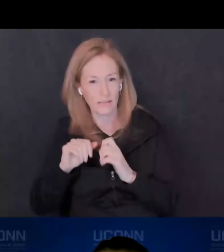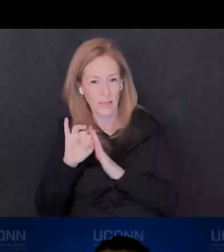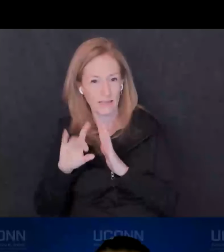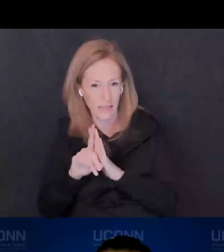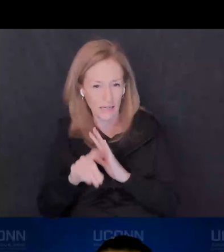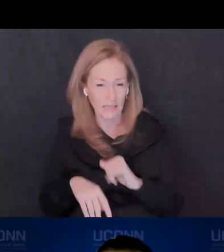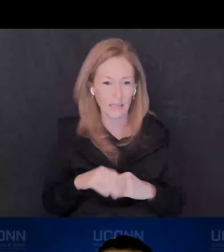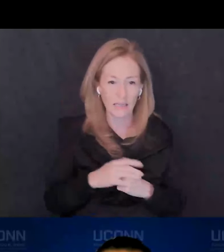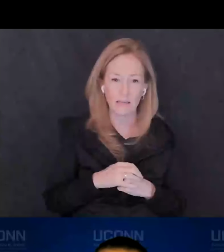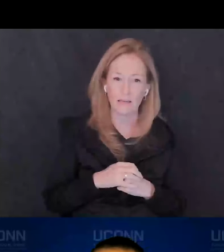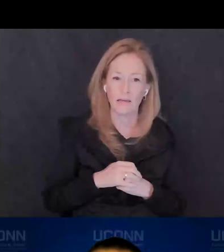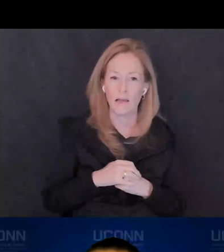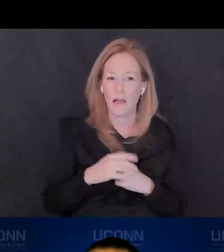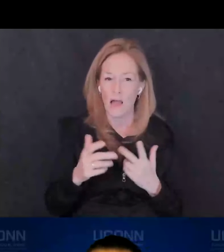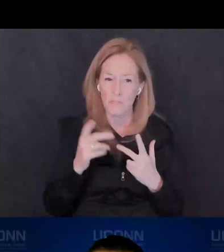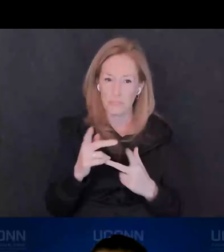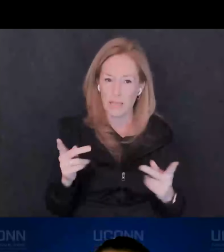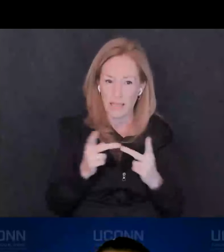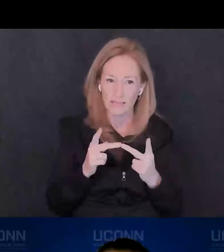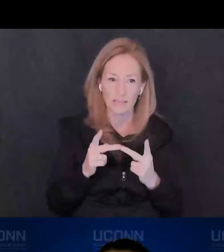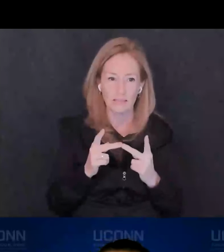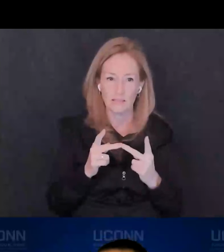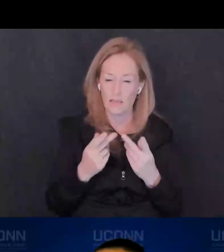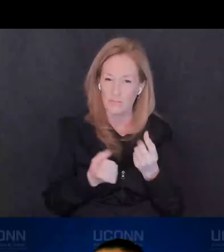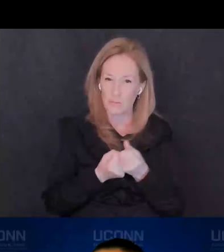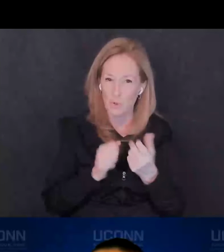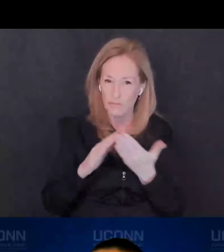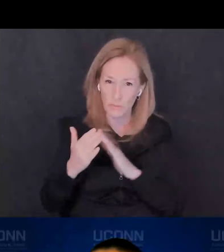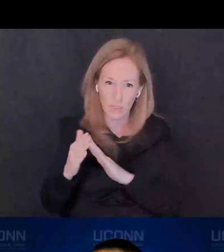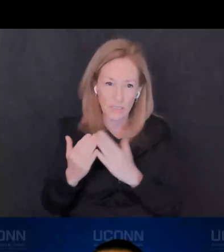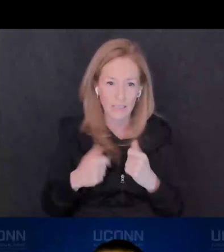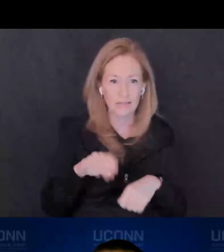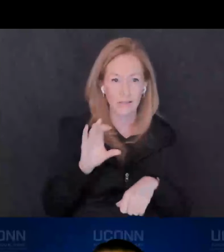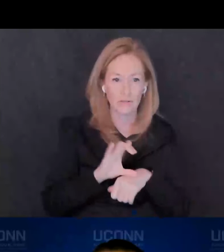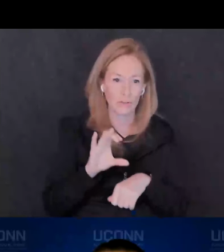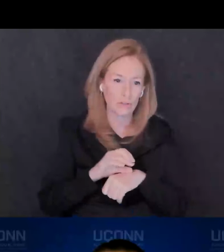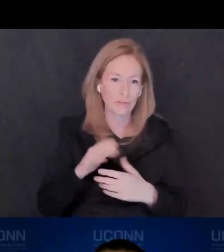schools, places of employment, and positive reactions to coming out. Next slide.